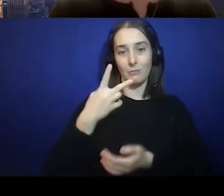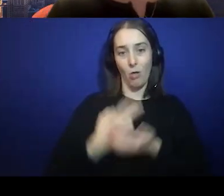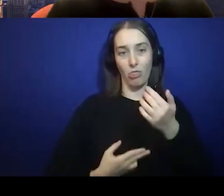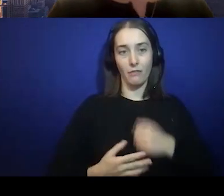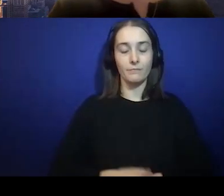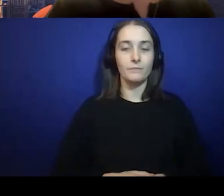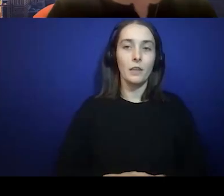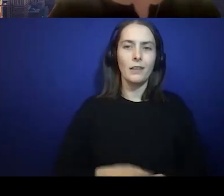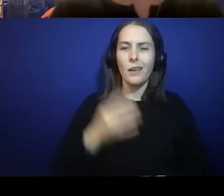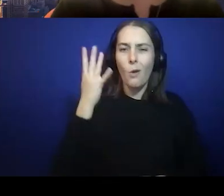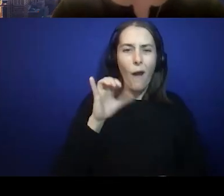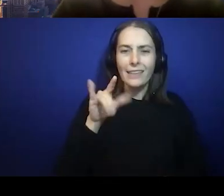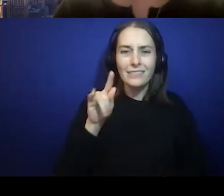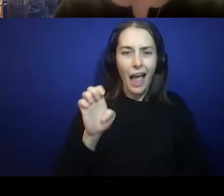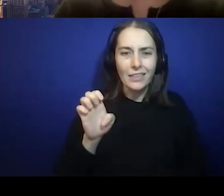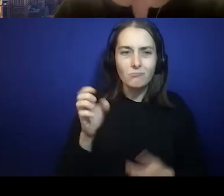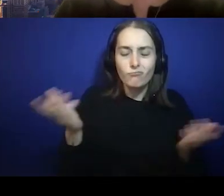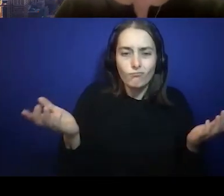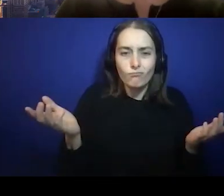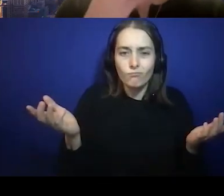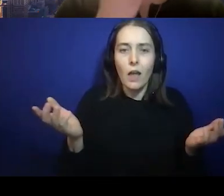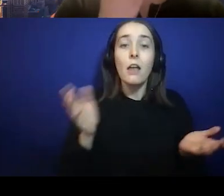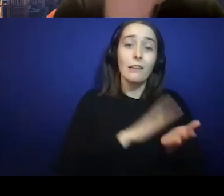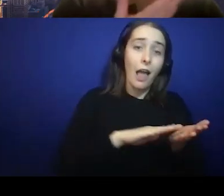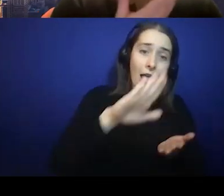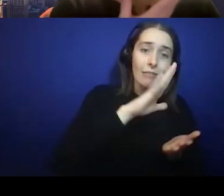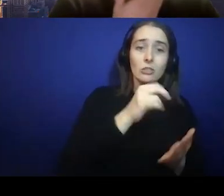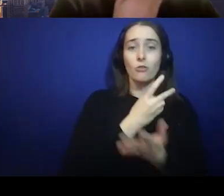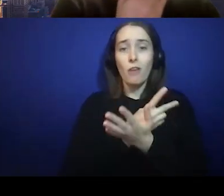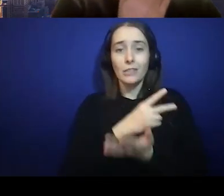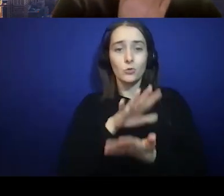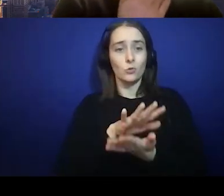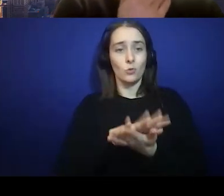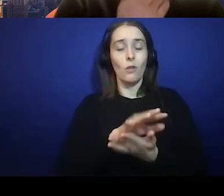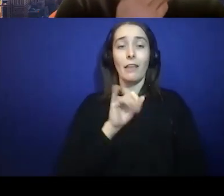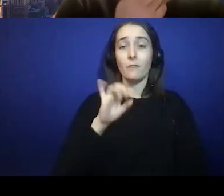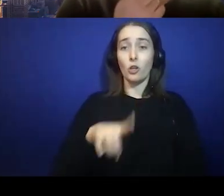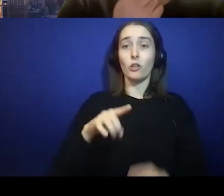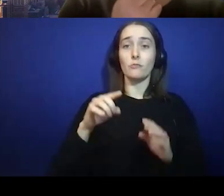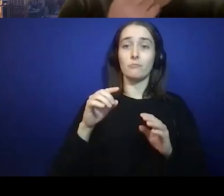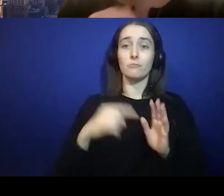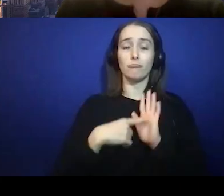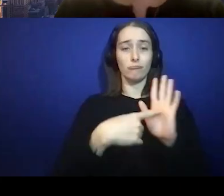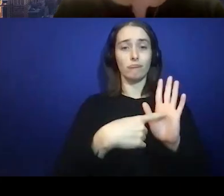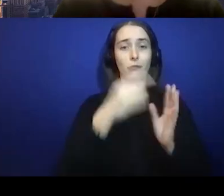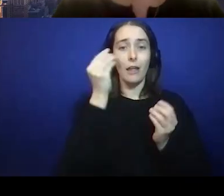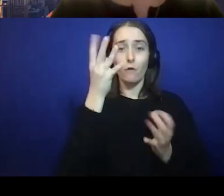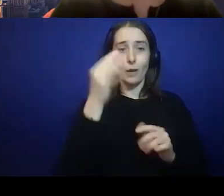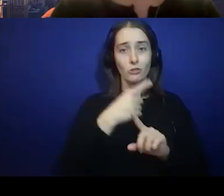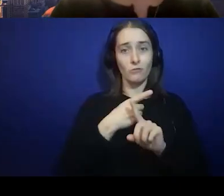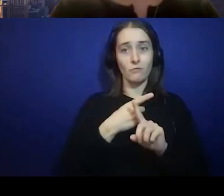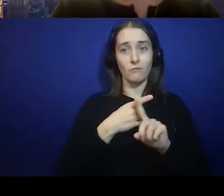Why cite? In college and graduate school, whenever you present information or ideas from a